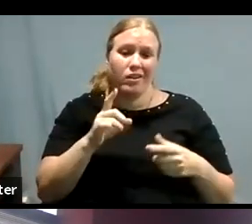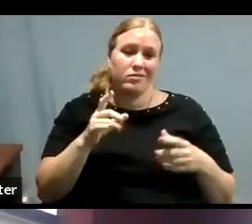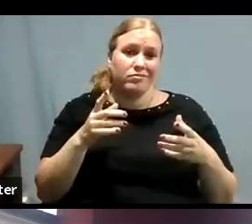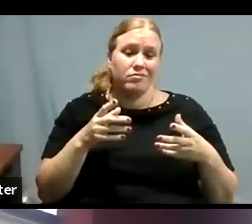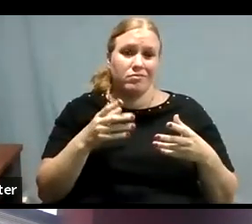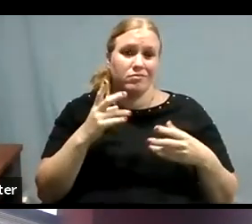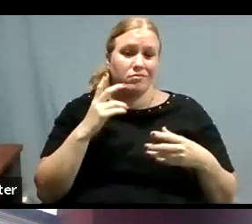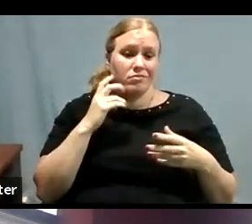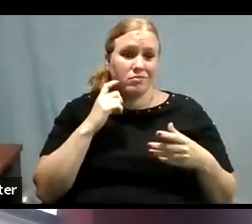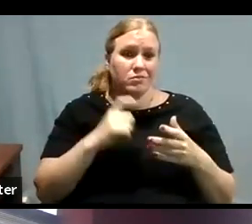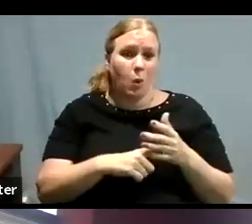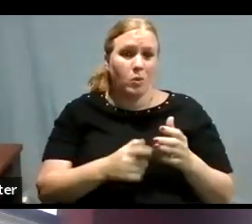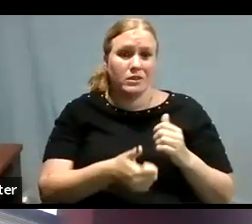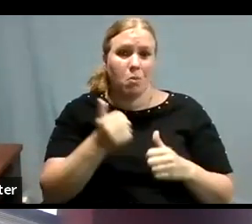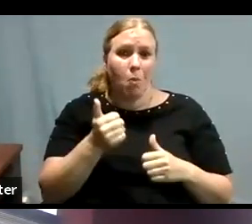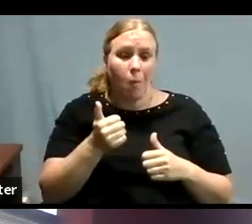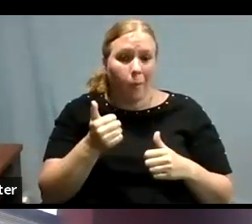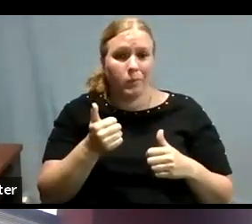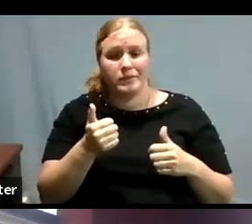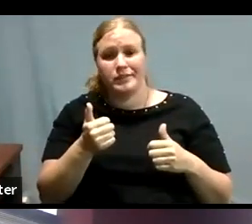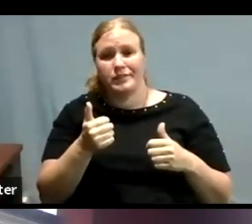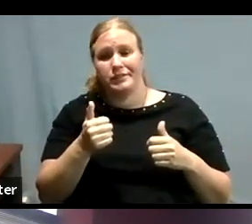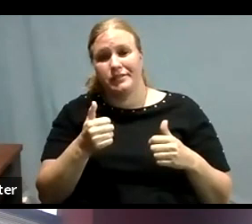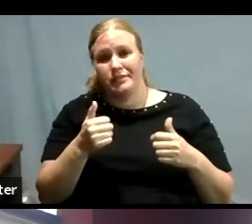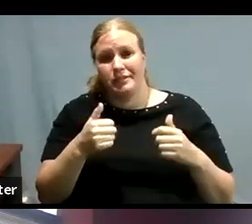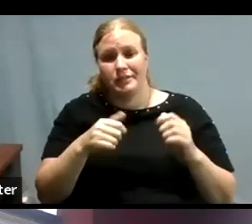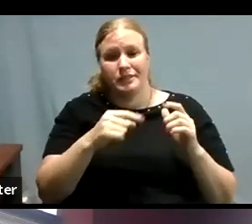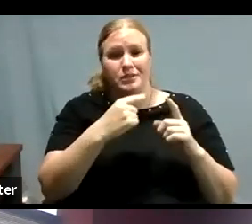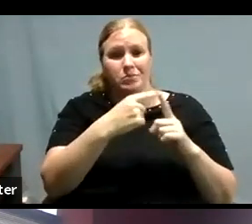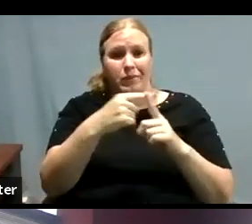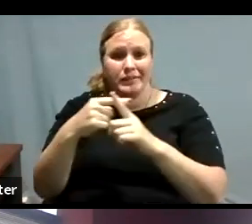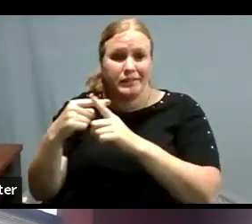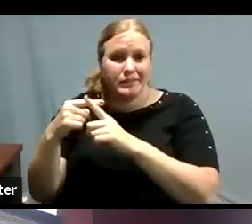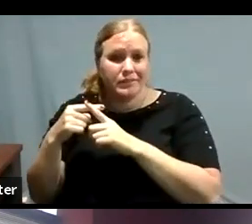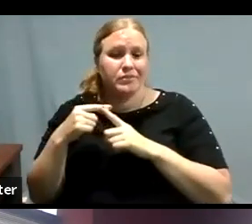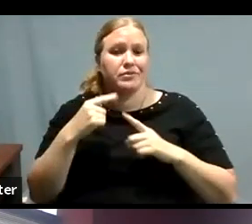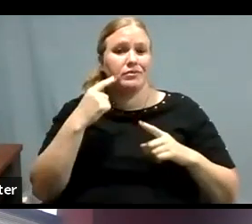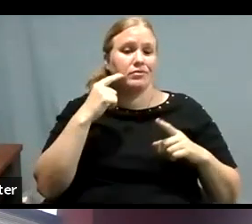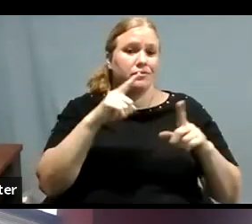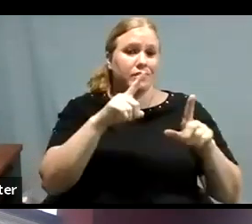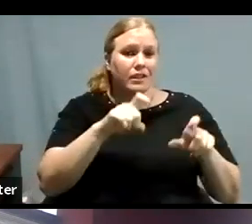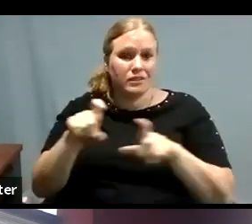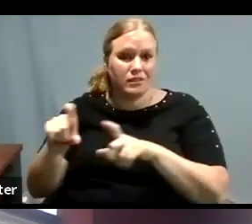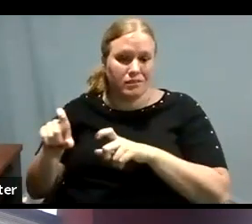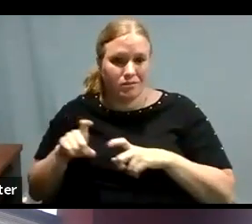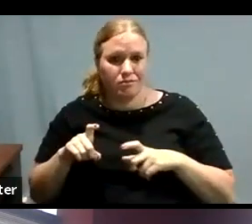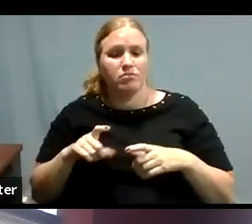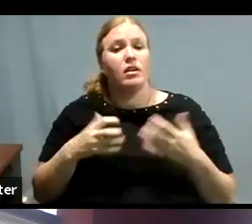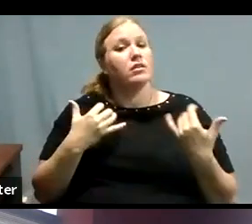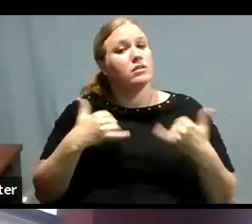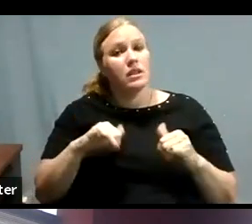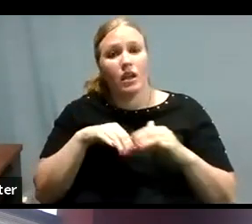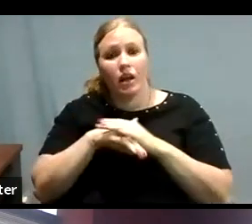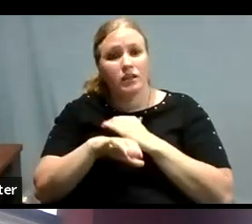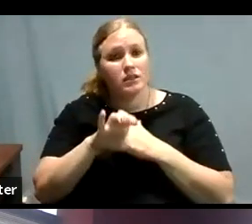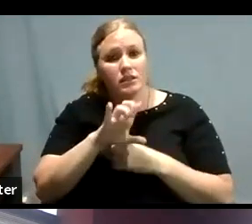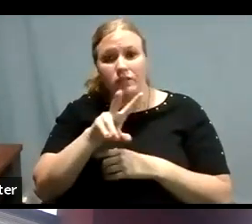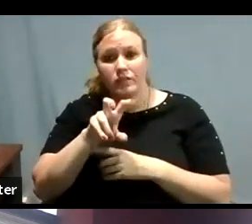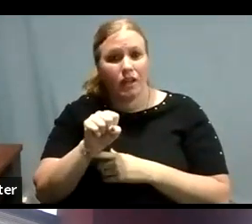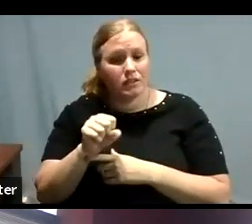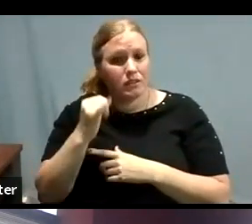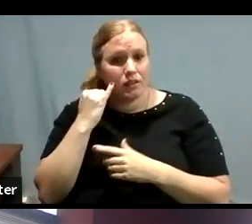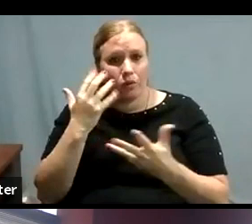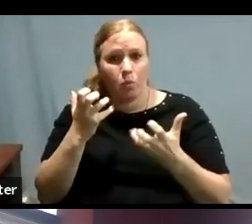residents as possible are able to get tested. As a reminder, people can still access the CVS site if they sign up